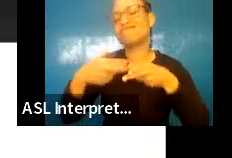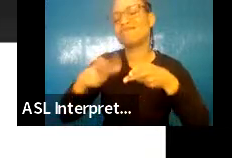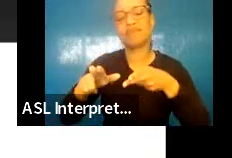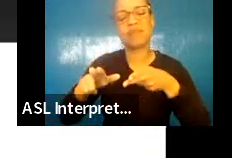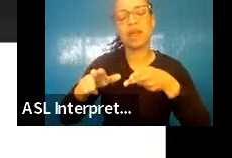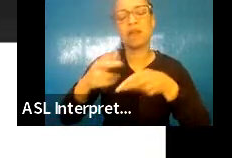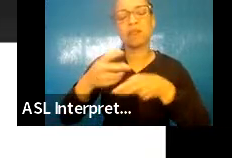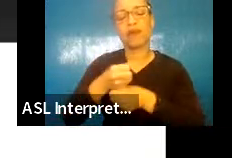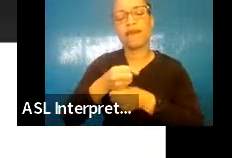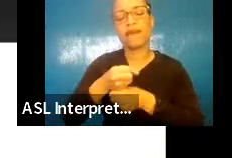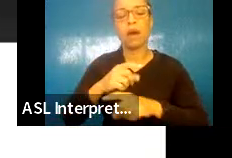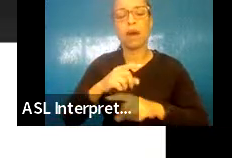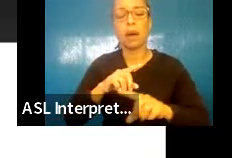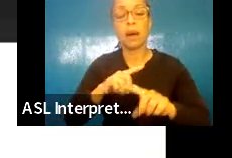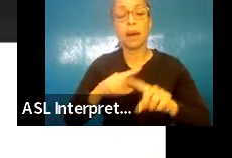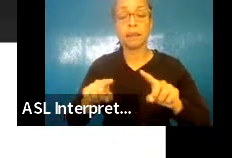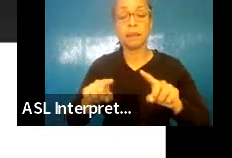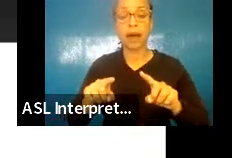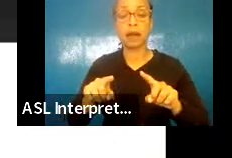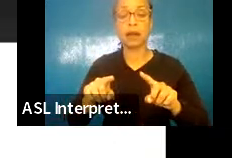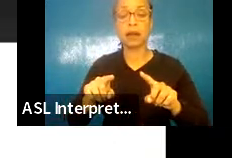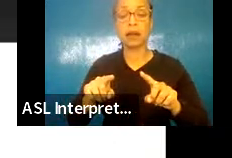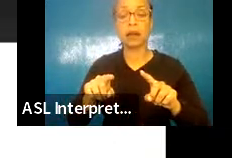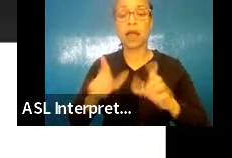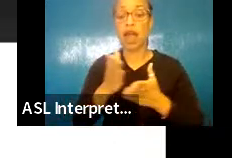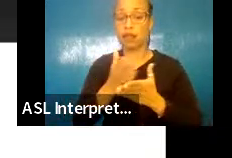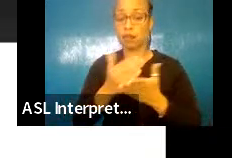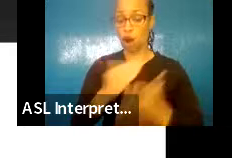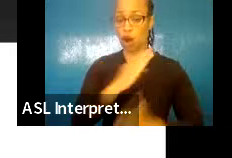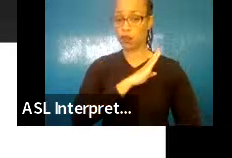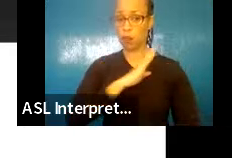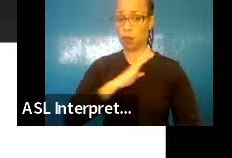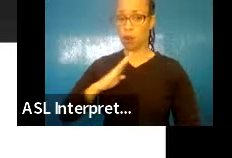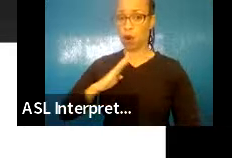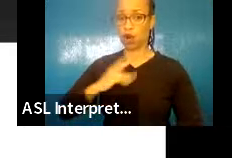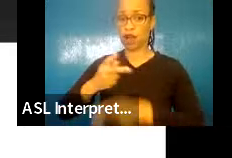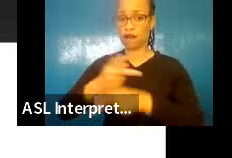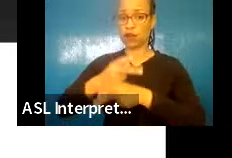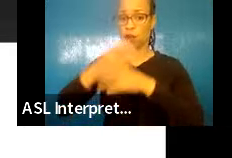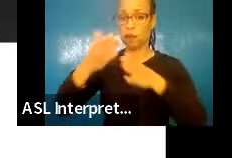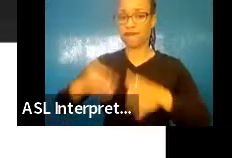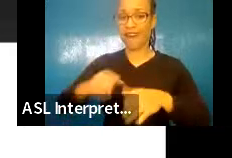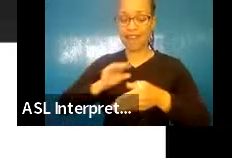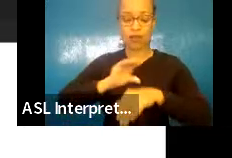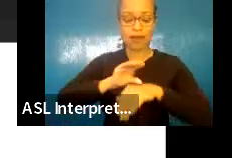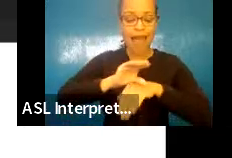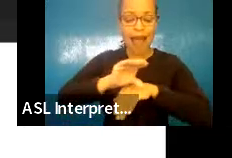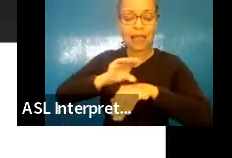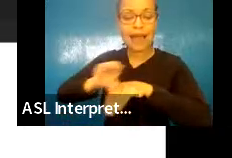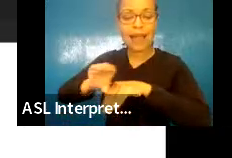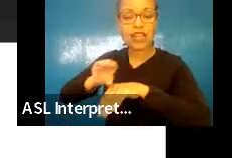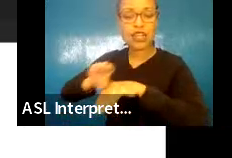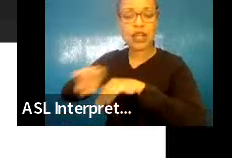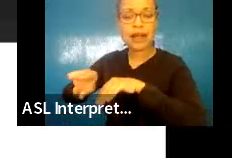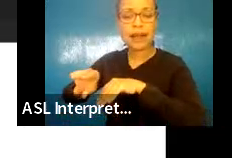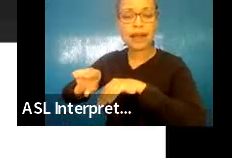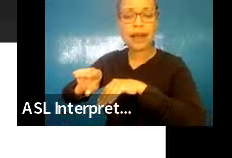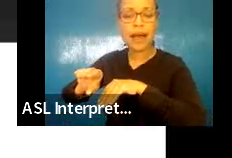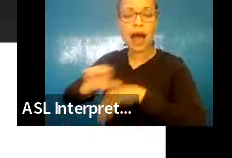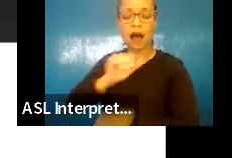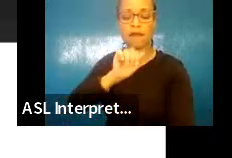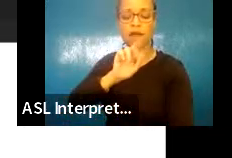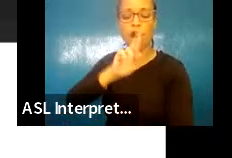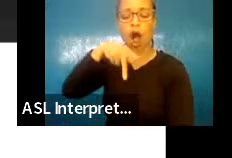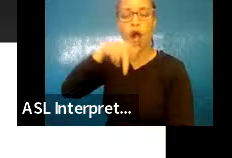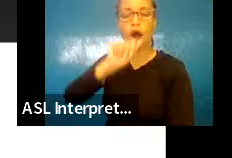So as part of the Board of Supervisors allocation of the first tranche of ARPA dollars, they